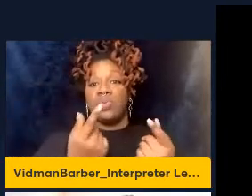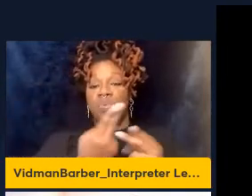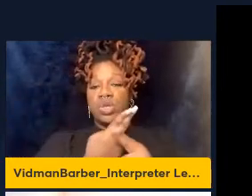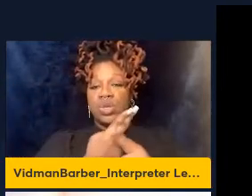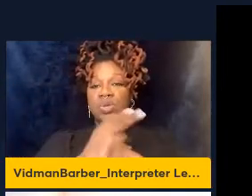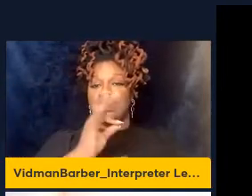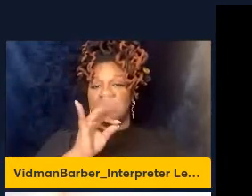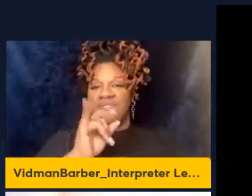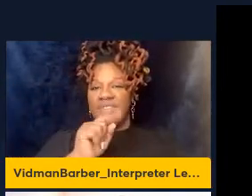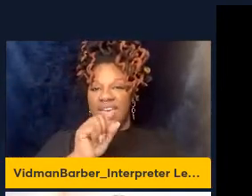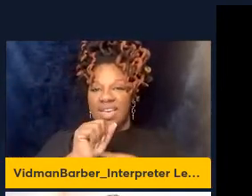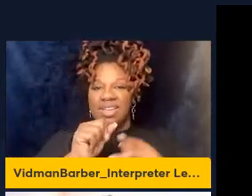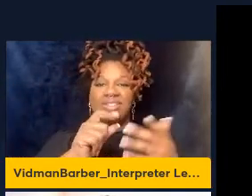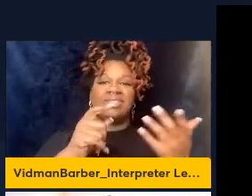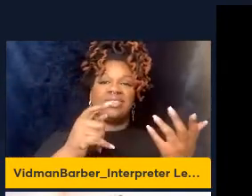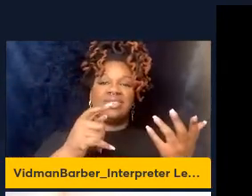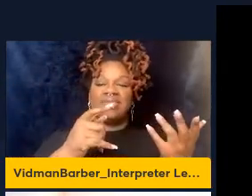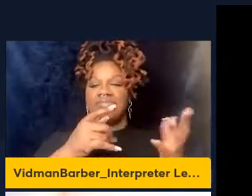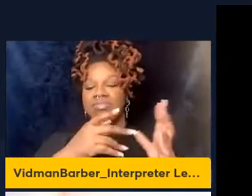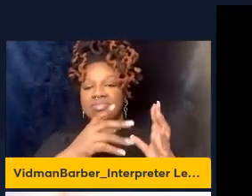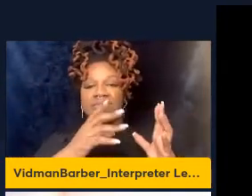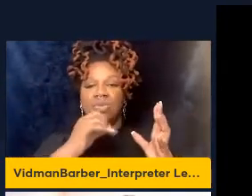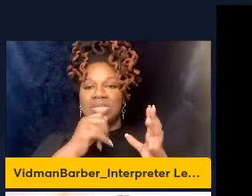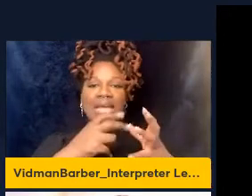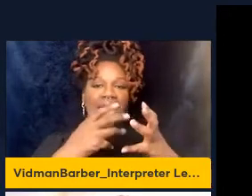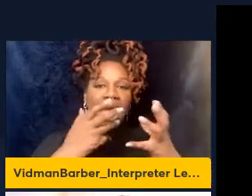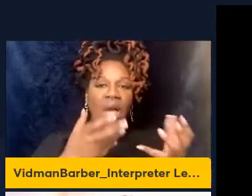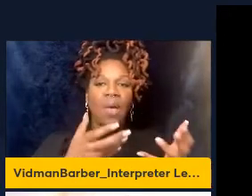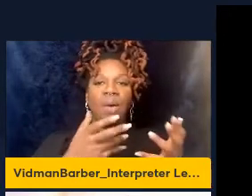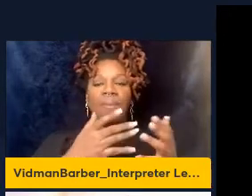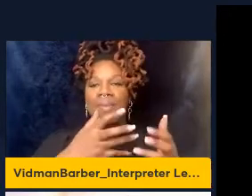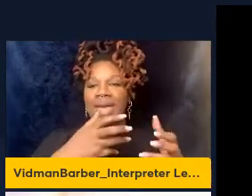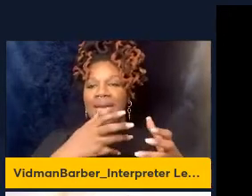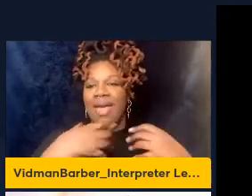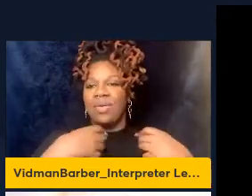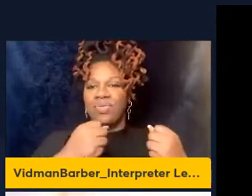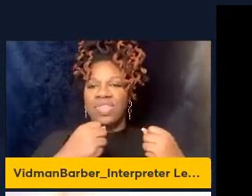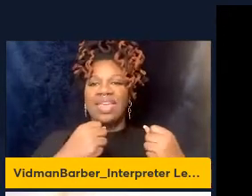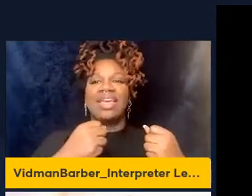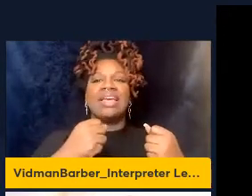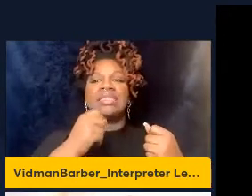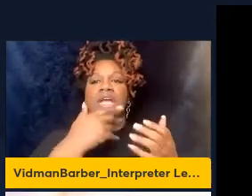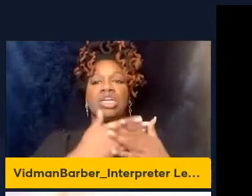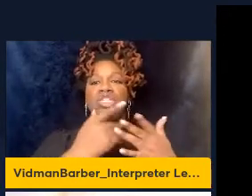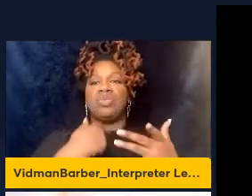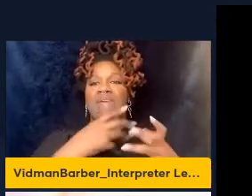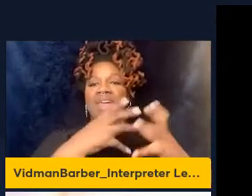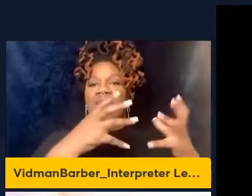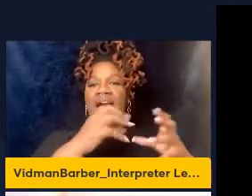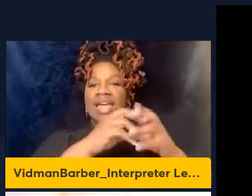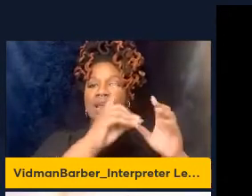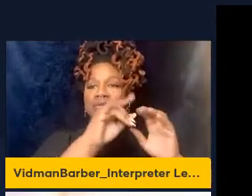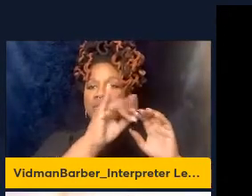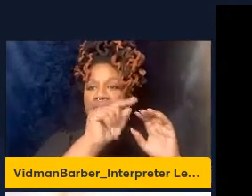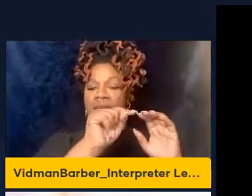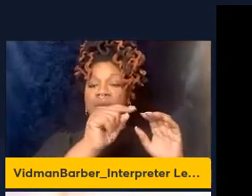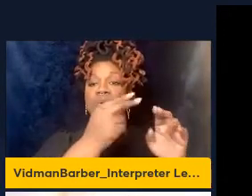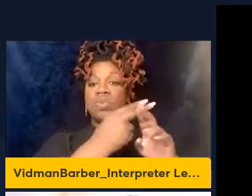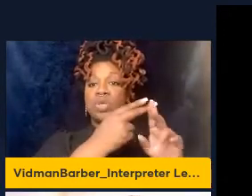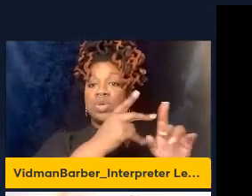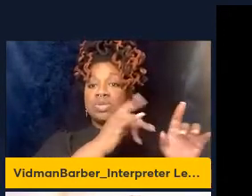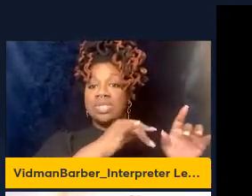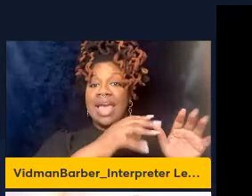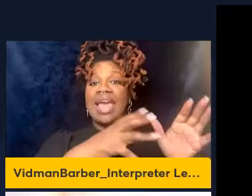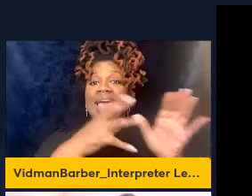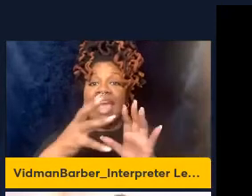it's unhealthy. It's not good to have that in the diet or circulating free in our blood system. By using basically some basic